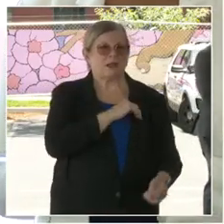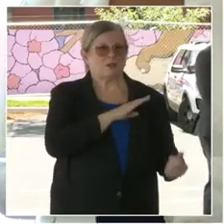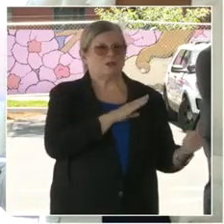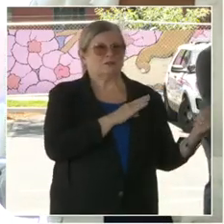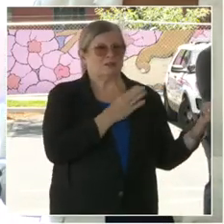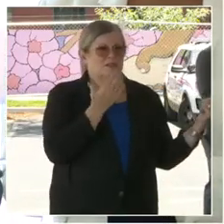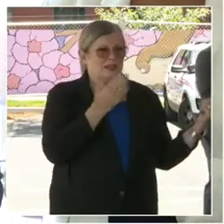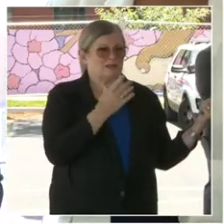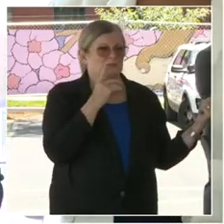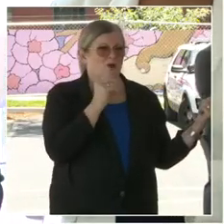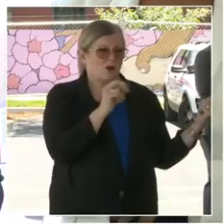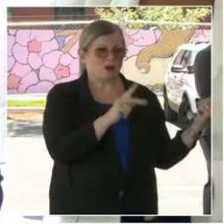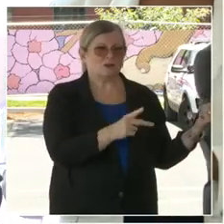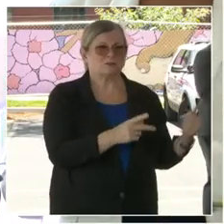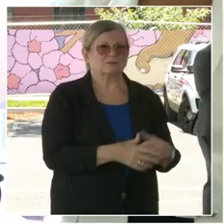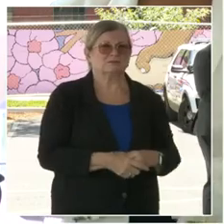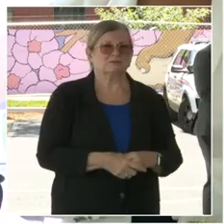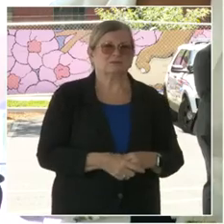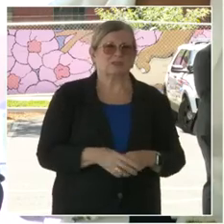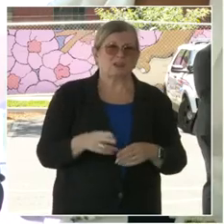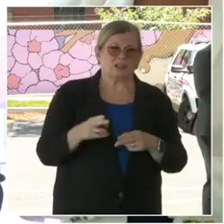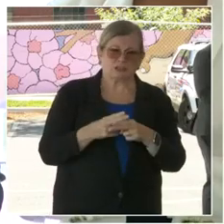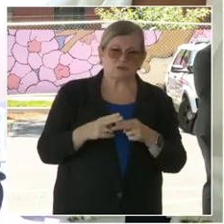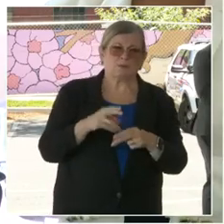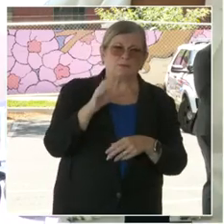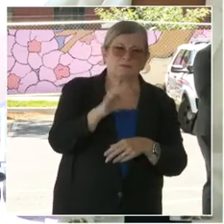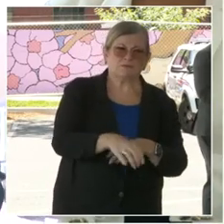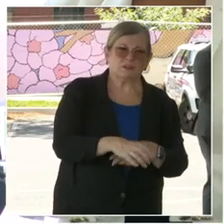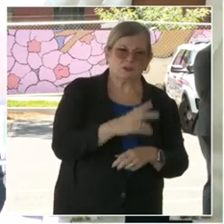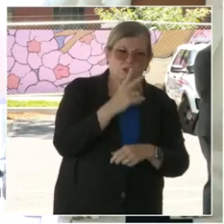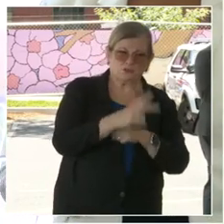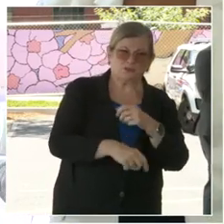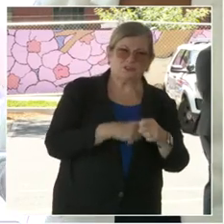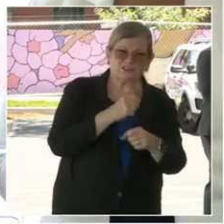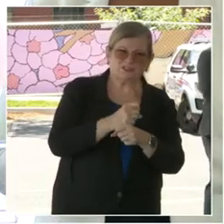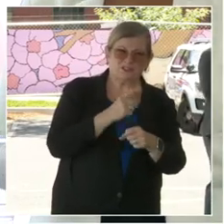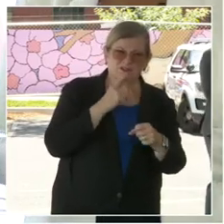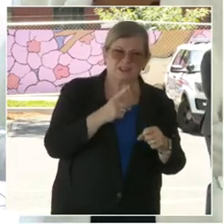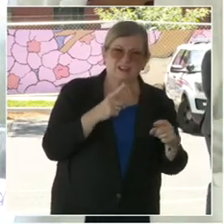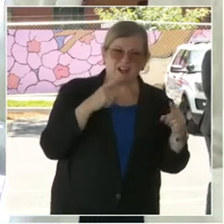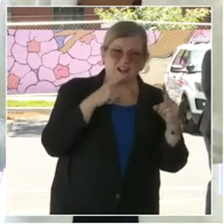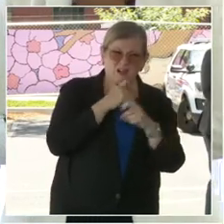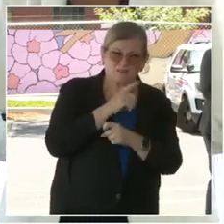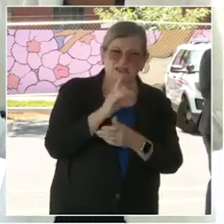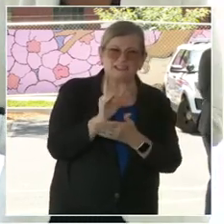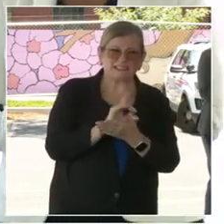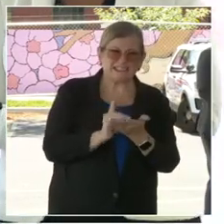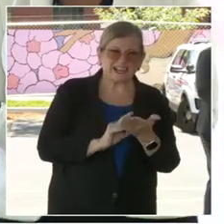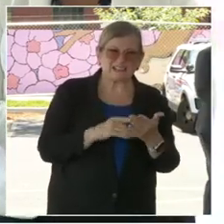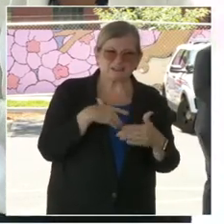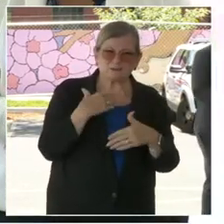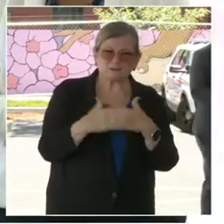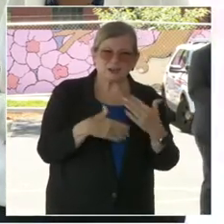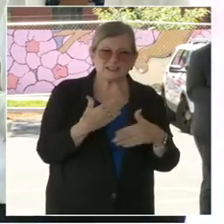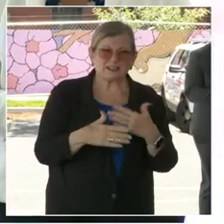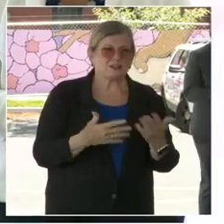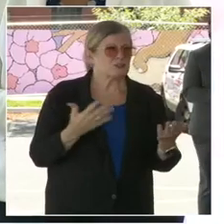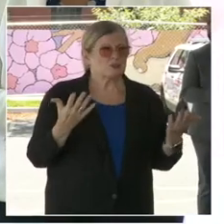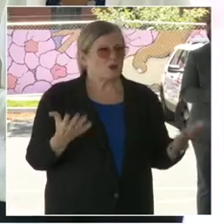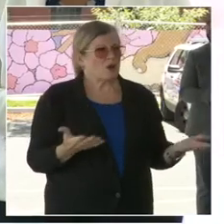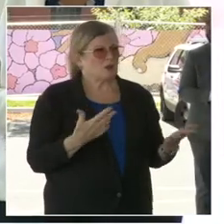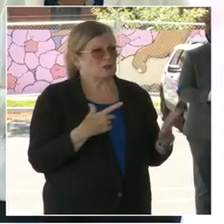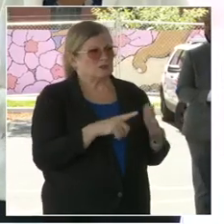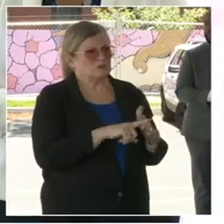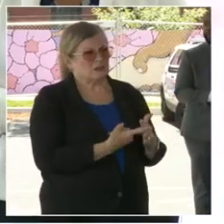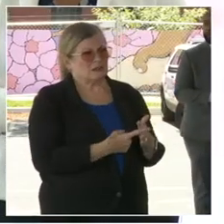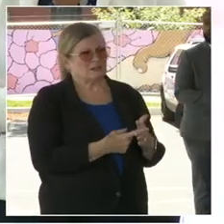of 3 years. It's a rather complicated entitlement process and design process we have to go through. So in order to activate the site, we're building